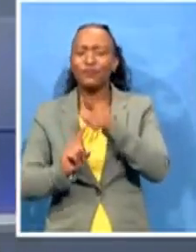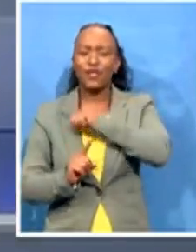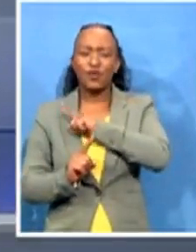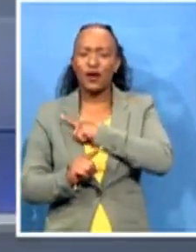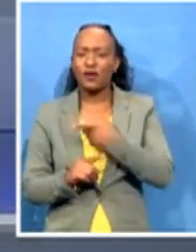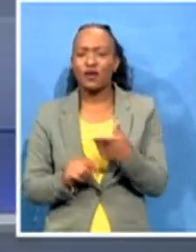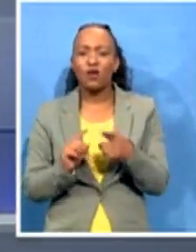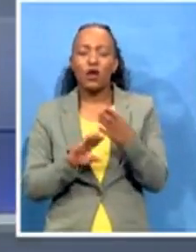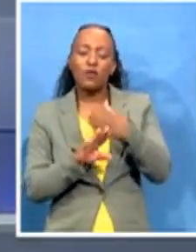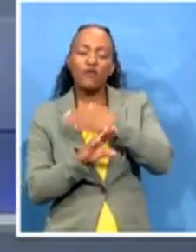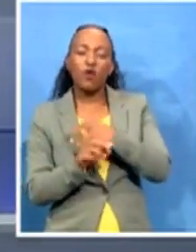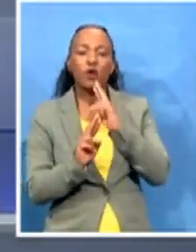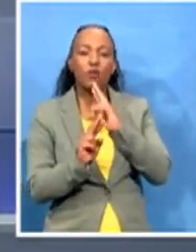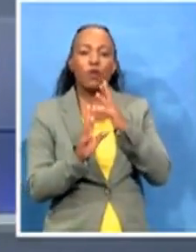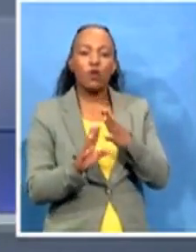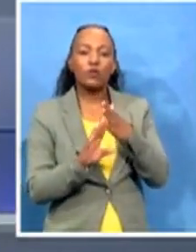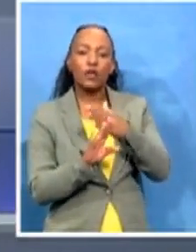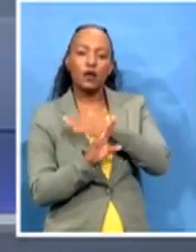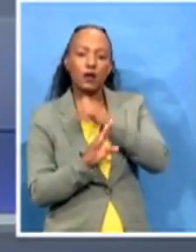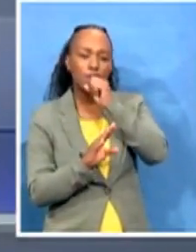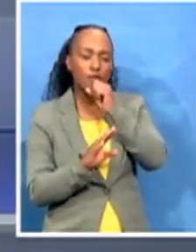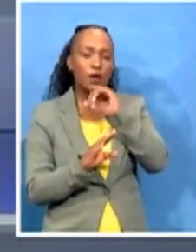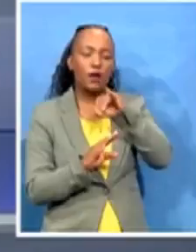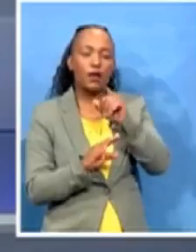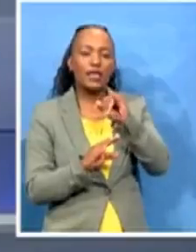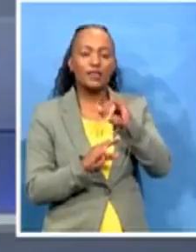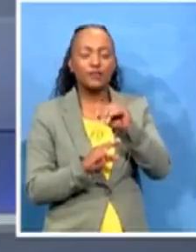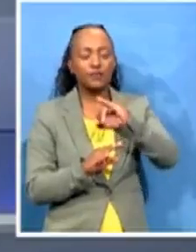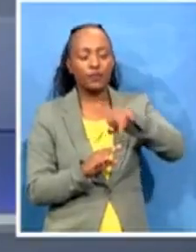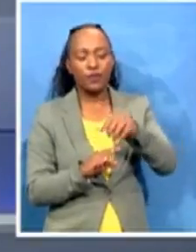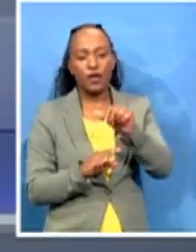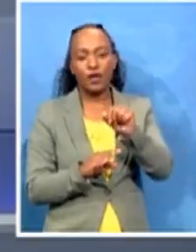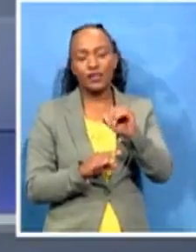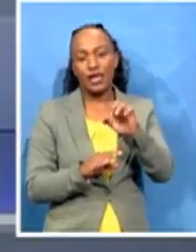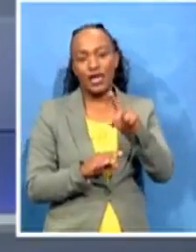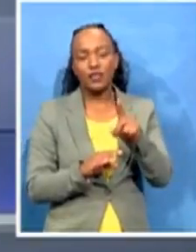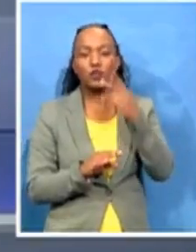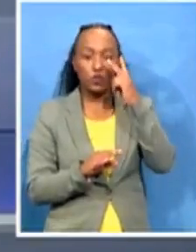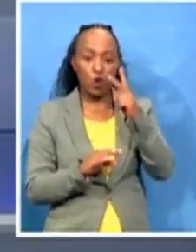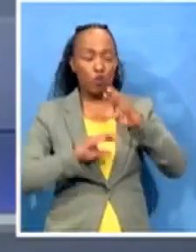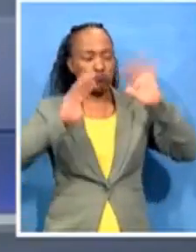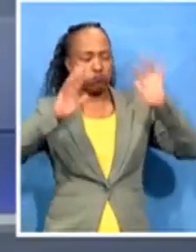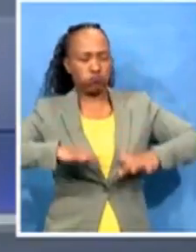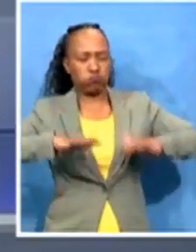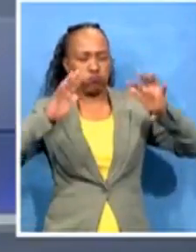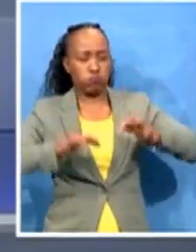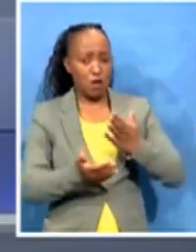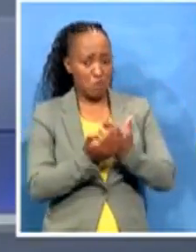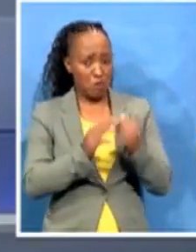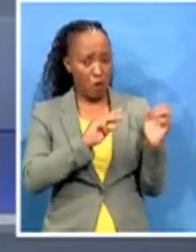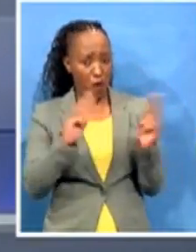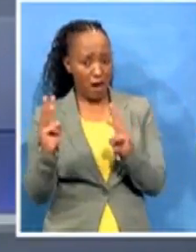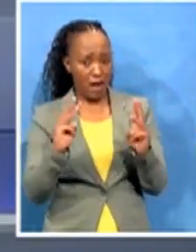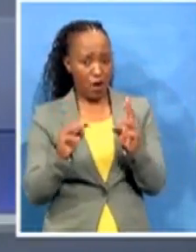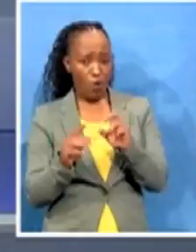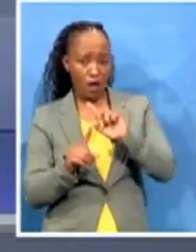Poulter was on another story, and I saw it was raining very heavily there. Could weather have played a part in this? Well, we do know that